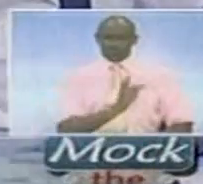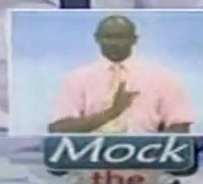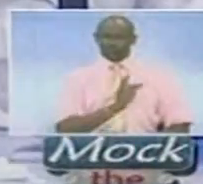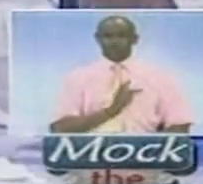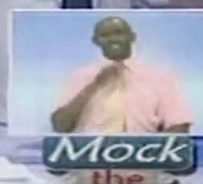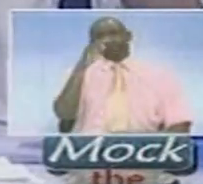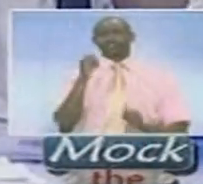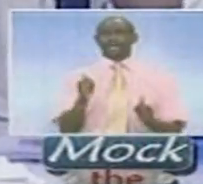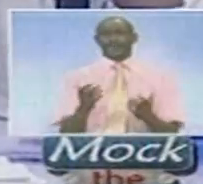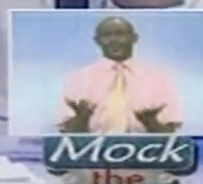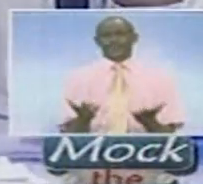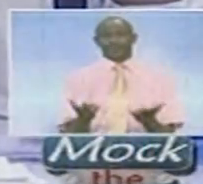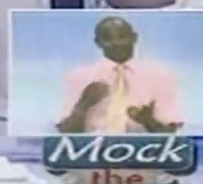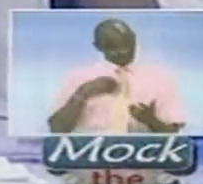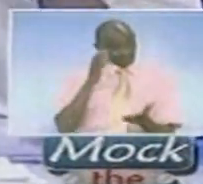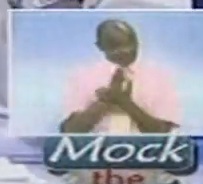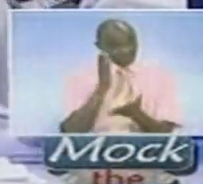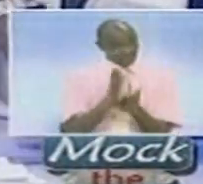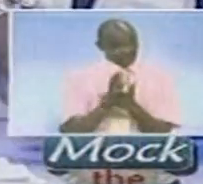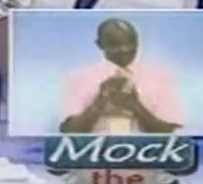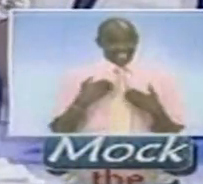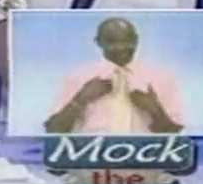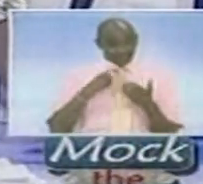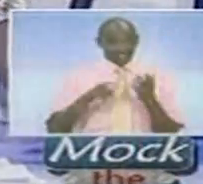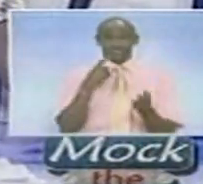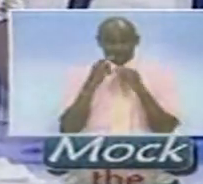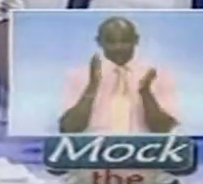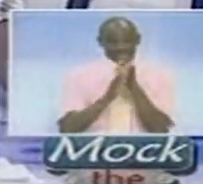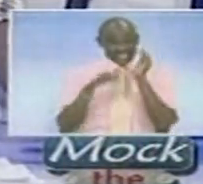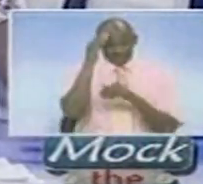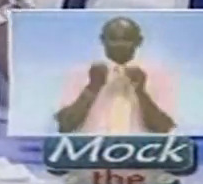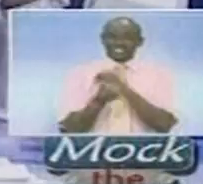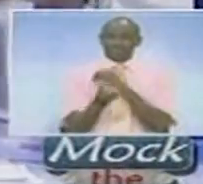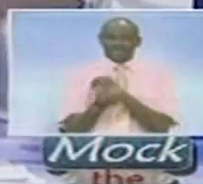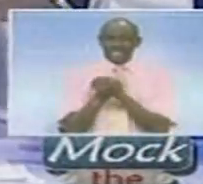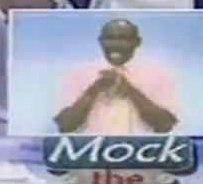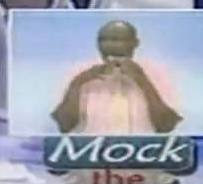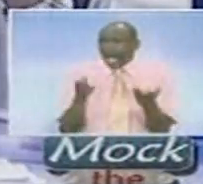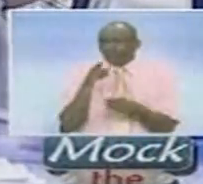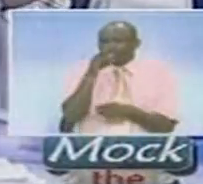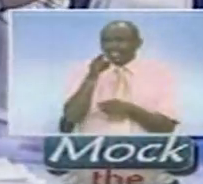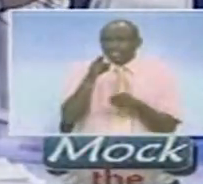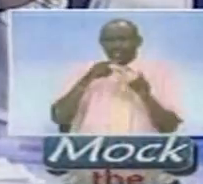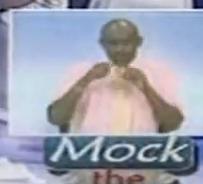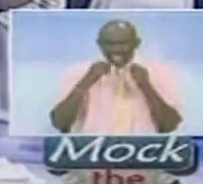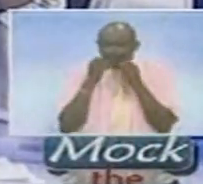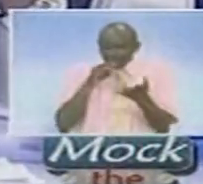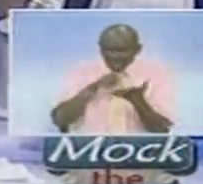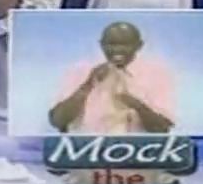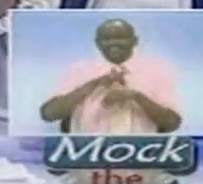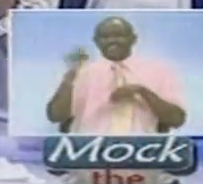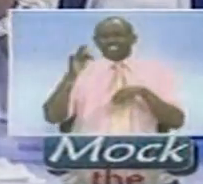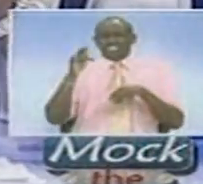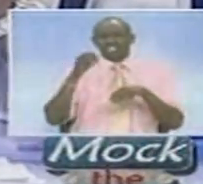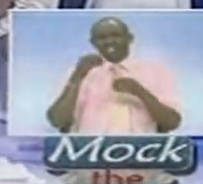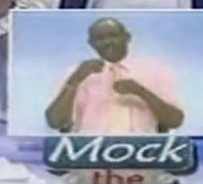yako bado." We'll of course be talking to our experts to explain to us how this particular information affects the